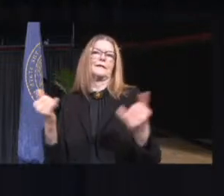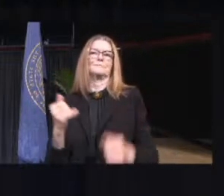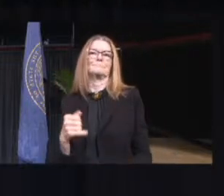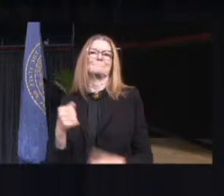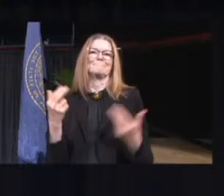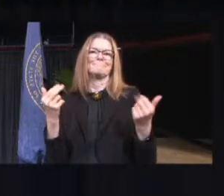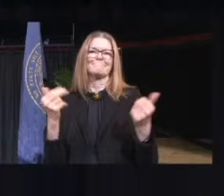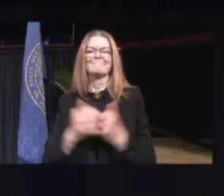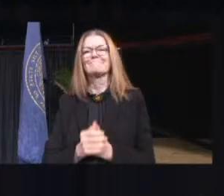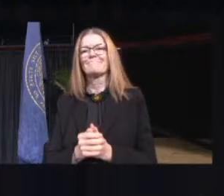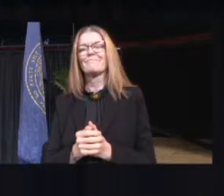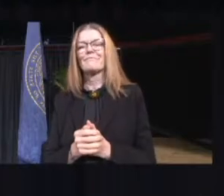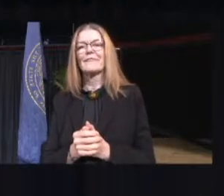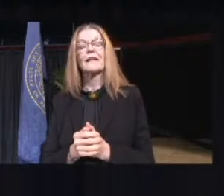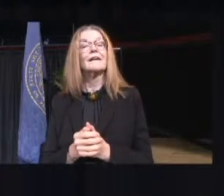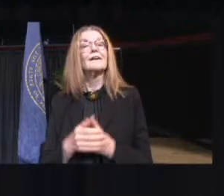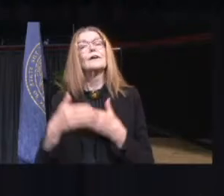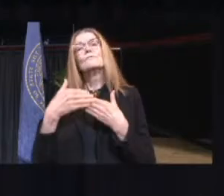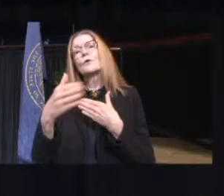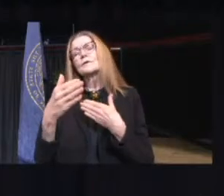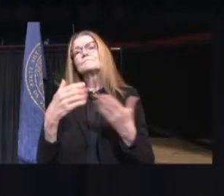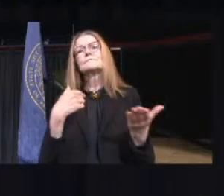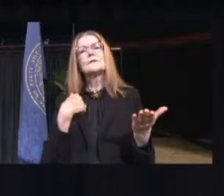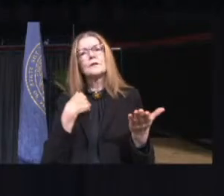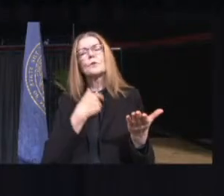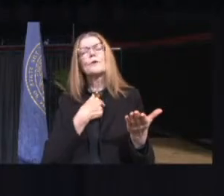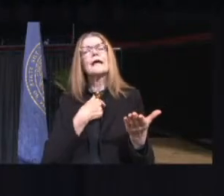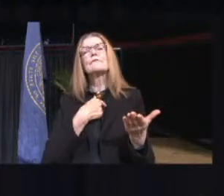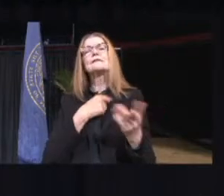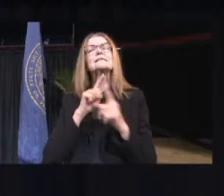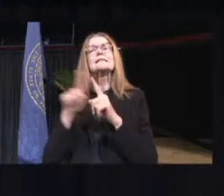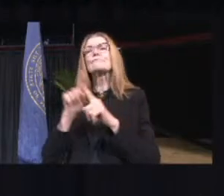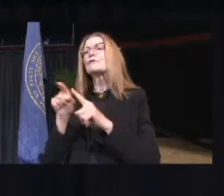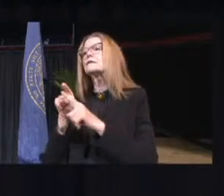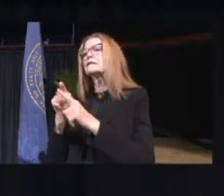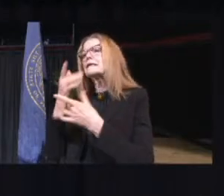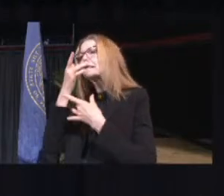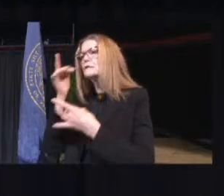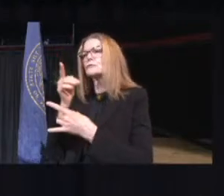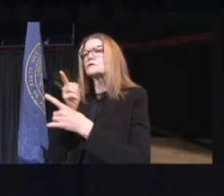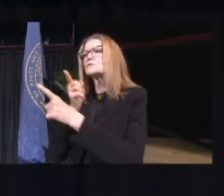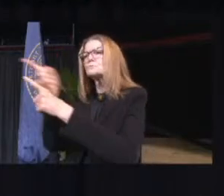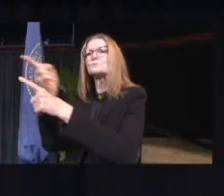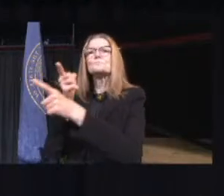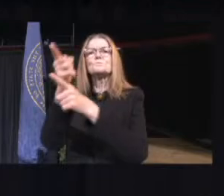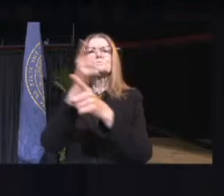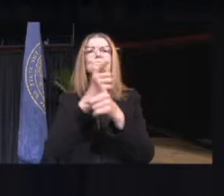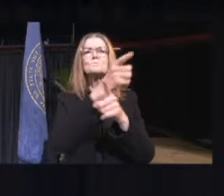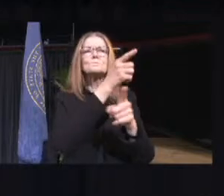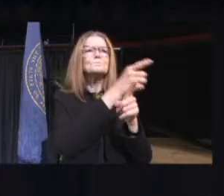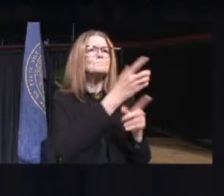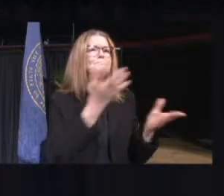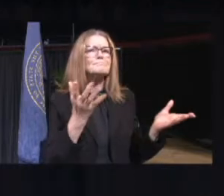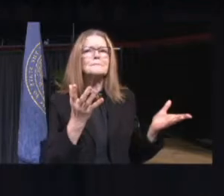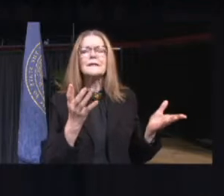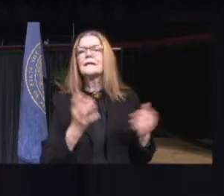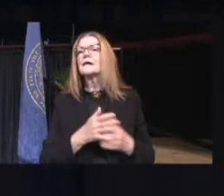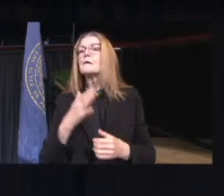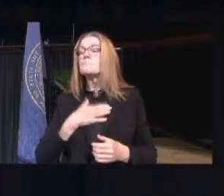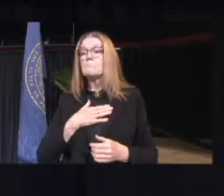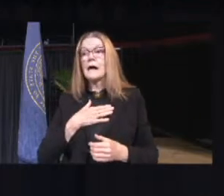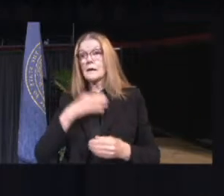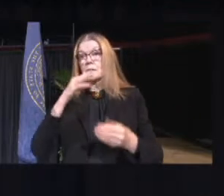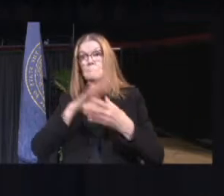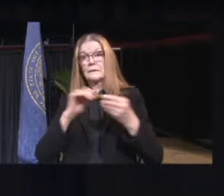Moving forward, we'll all be advancing in life and chasing different interests and paths. My message to you today is to chase your